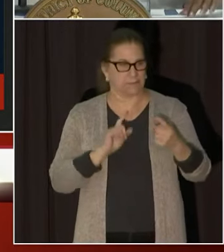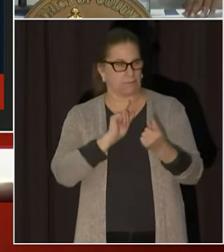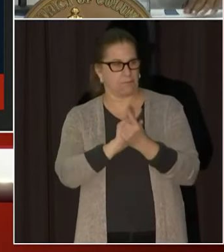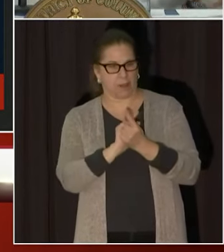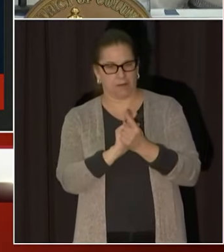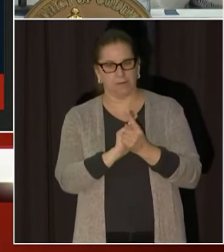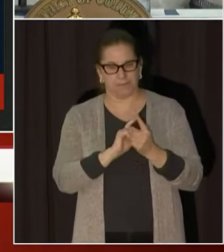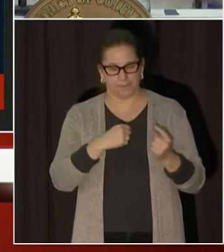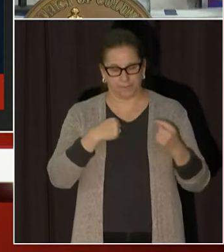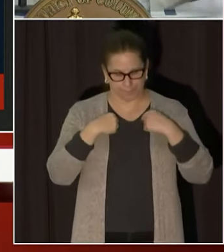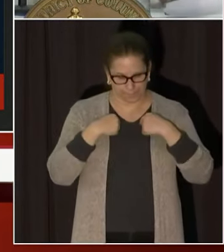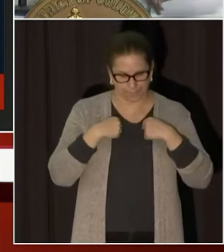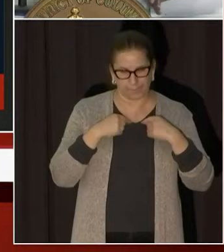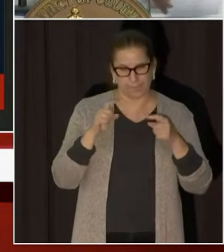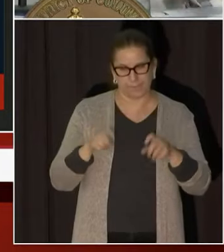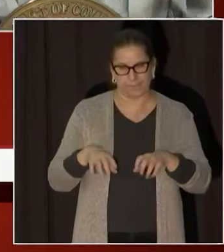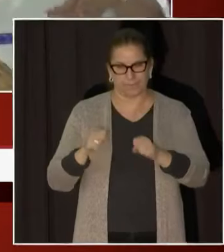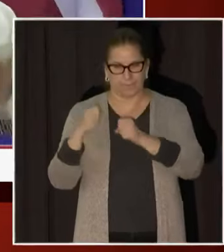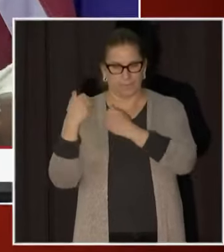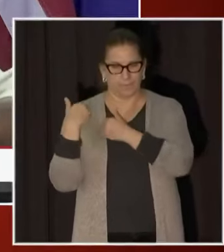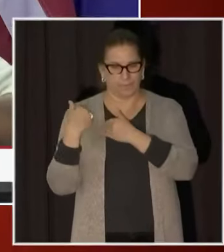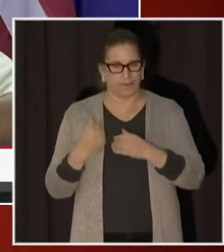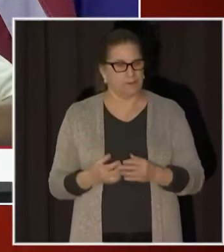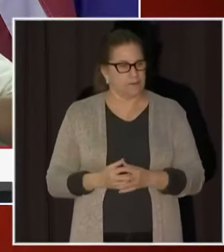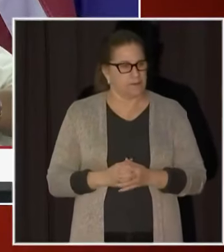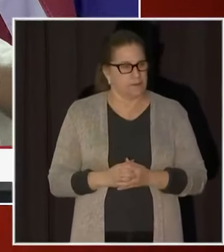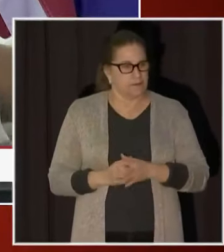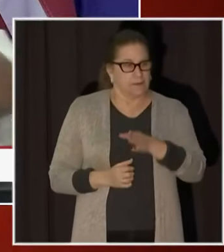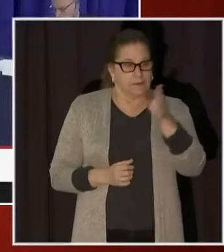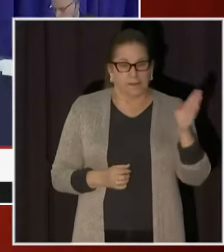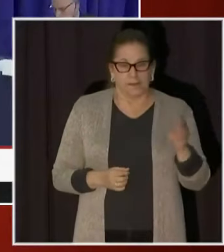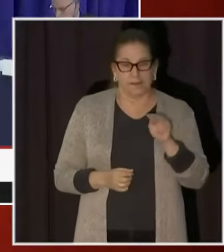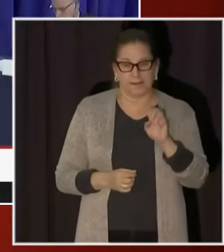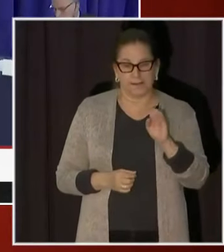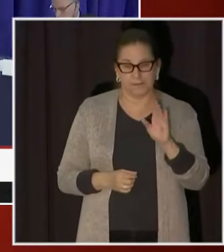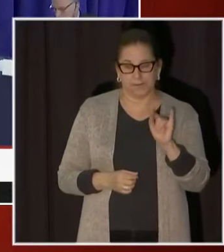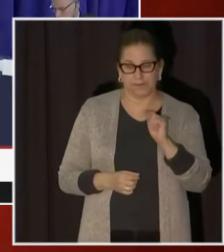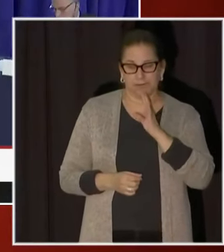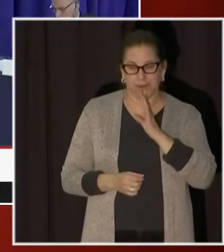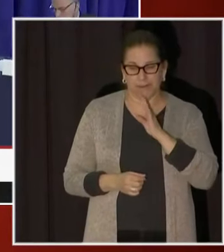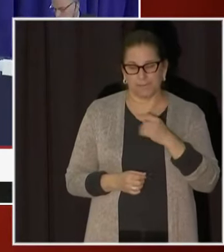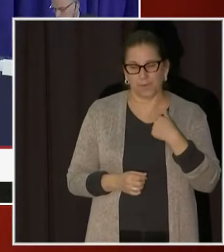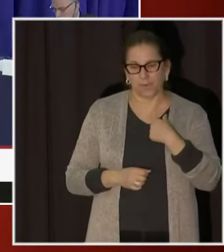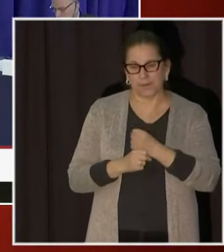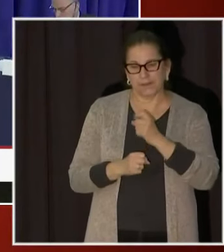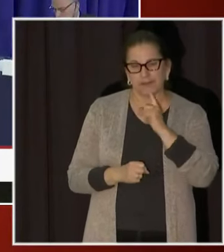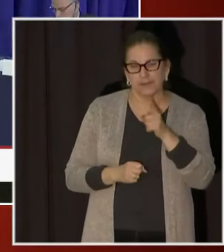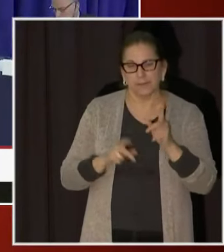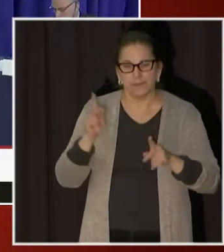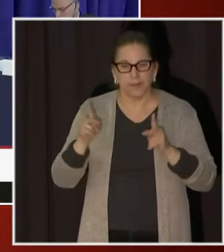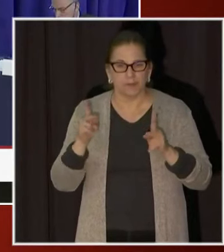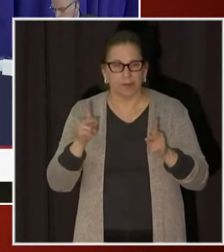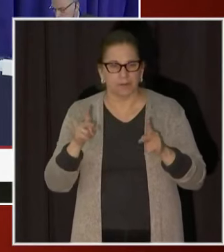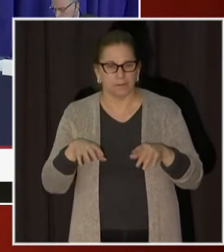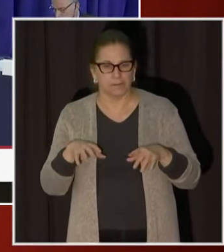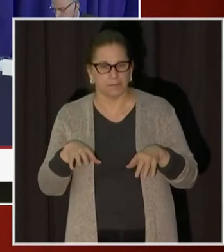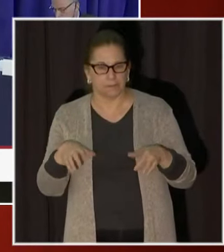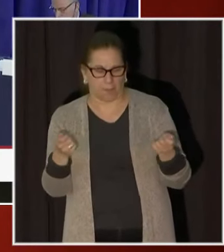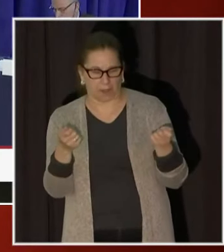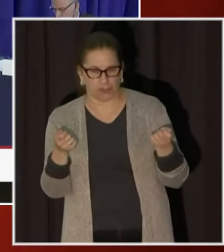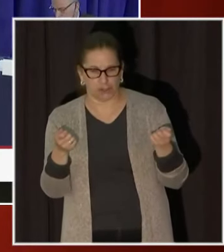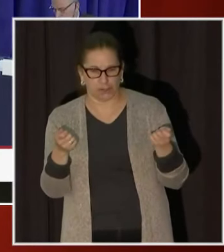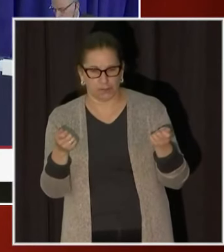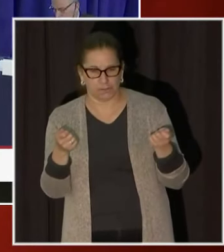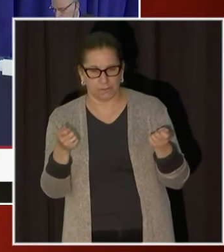to make sure that they have everything they need to manage their existing health conditions, but also being overall aware of what is